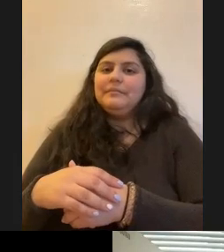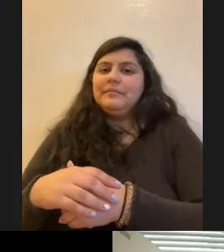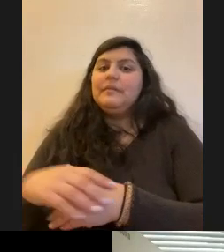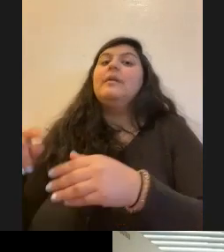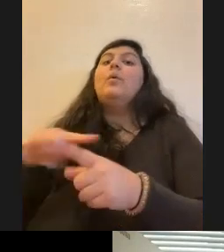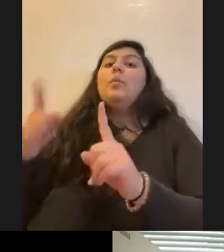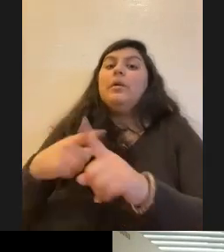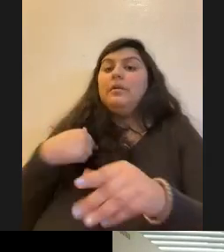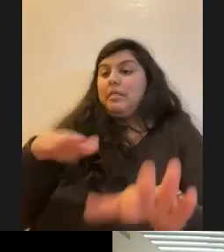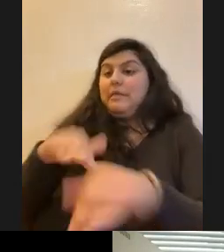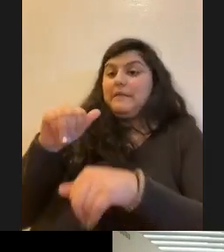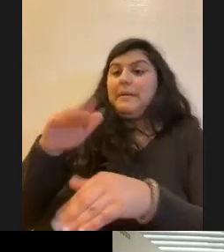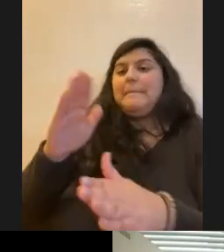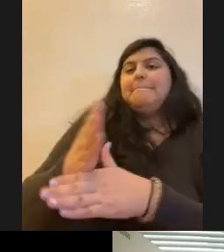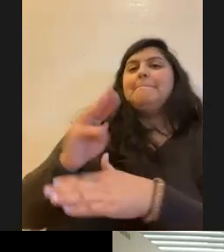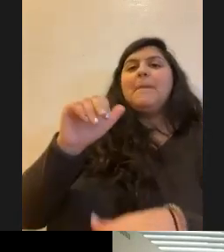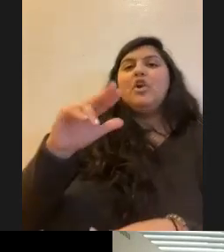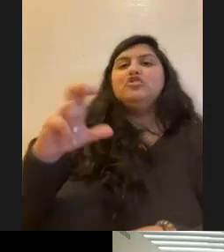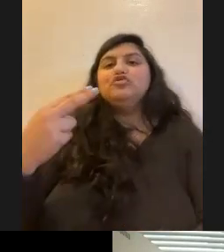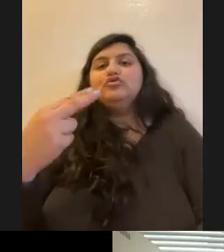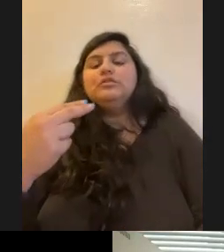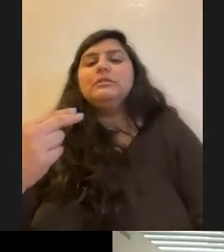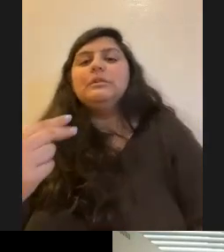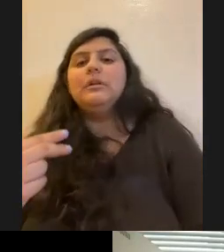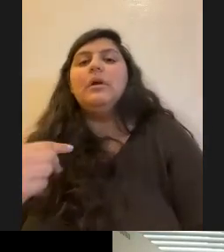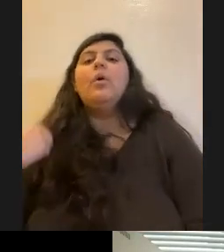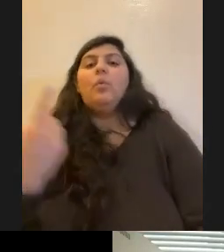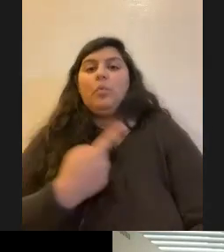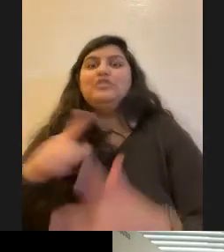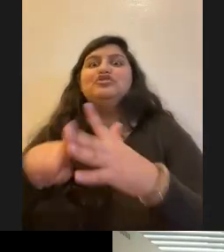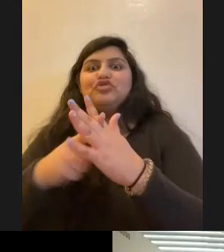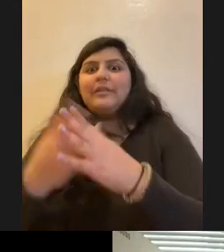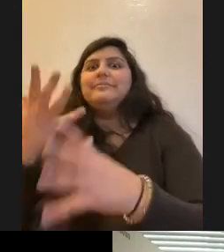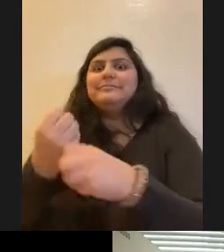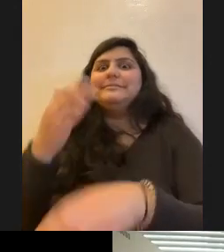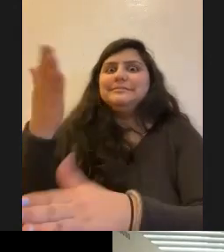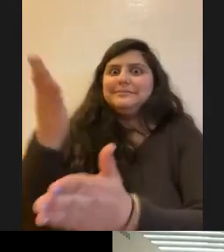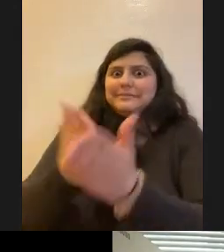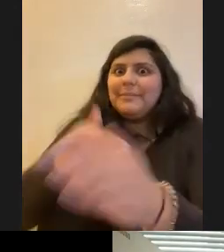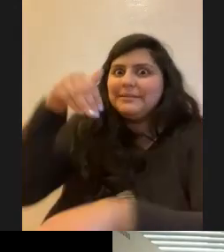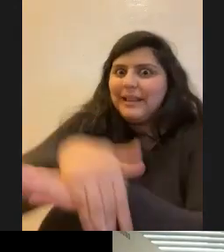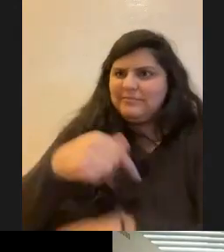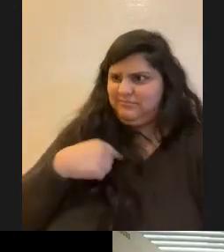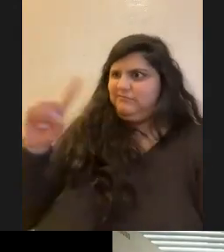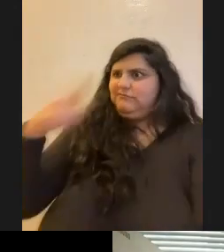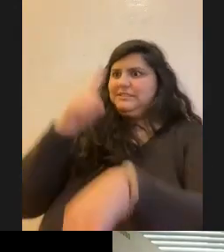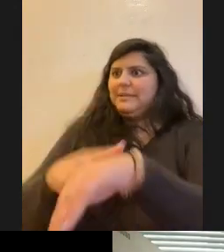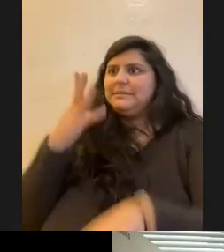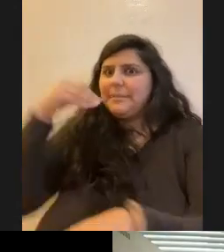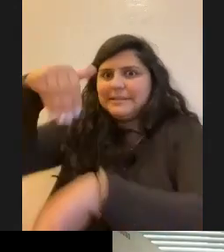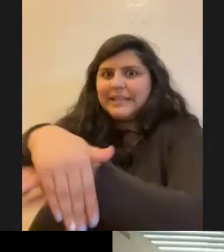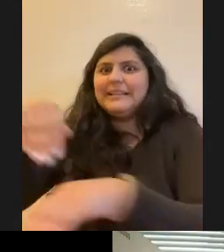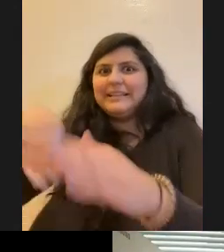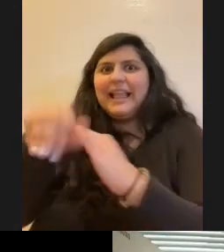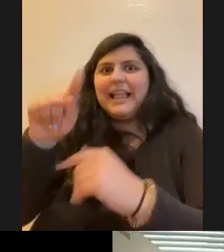kind of mid-March, so we were starting to get some nights, which was actually, that was my first time experiencing night in Antarctica, so it was